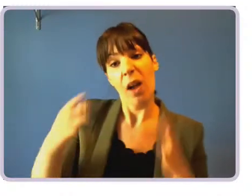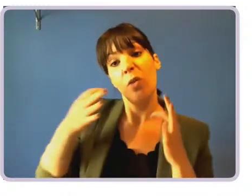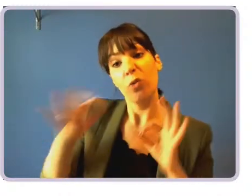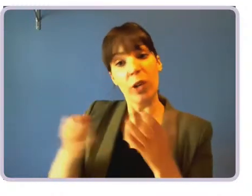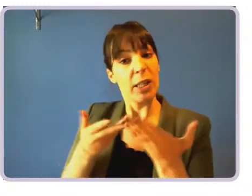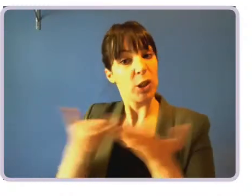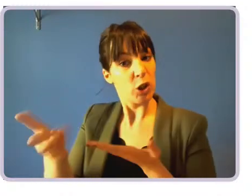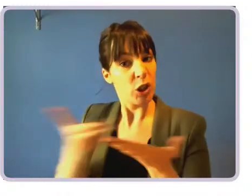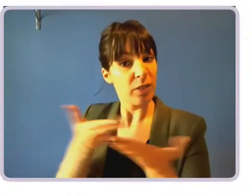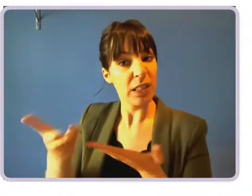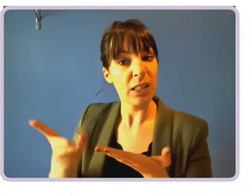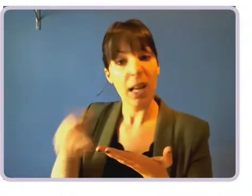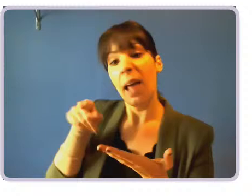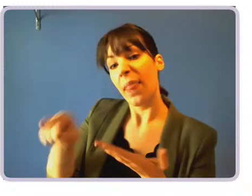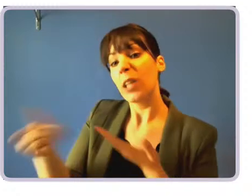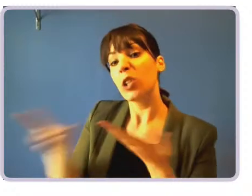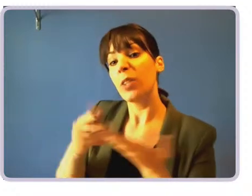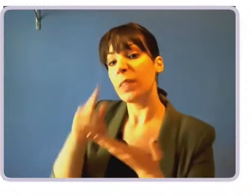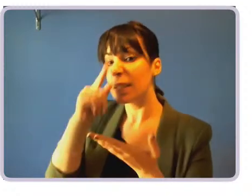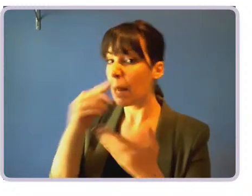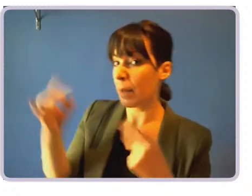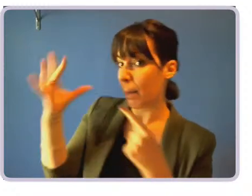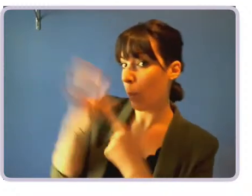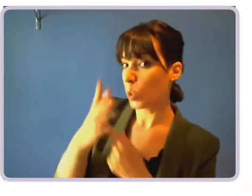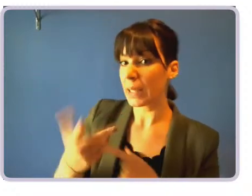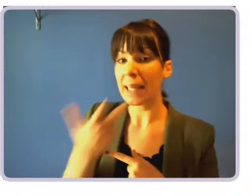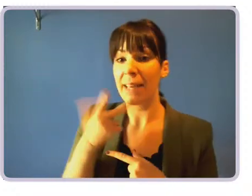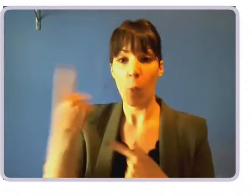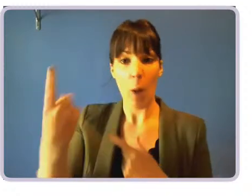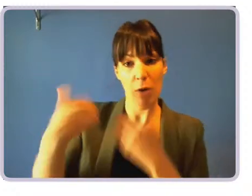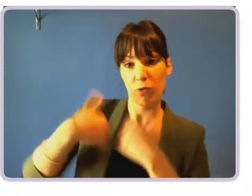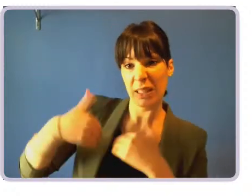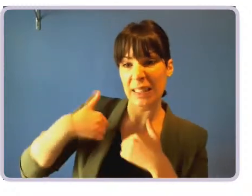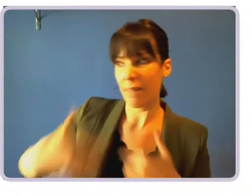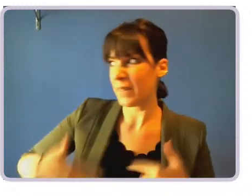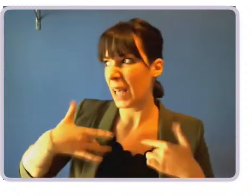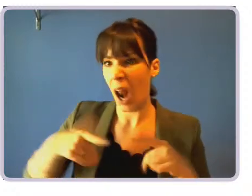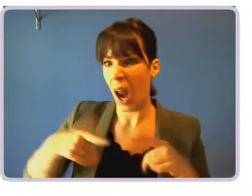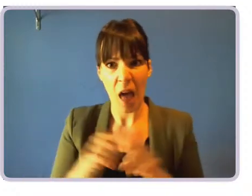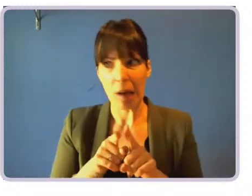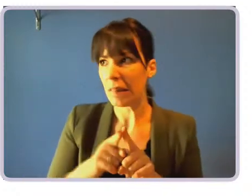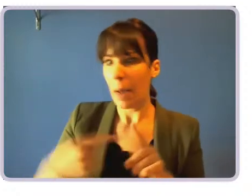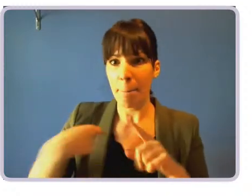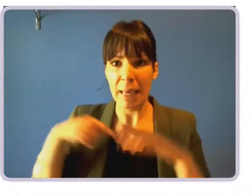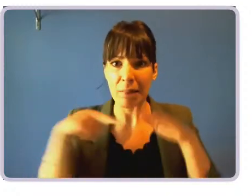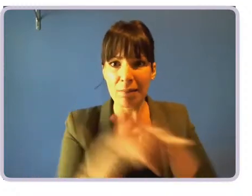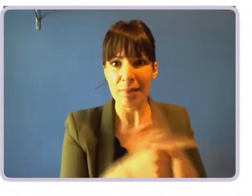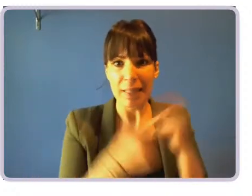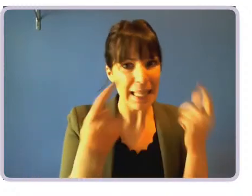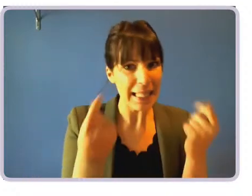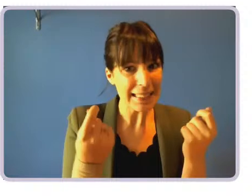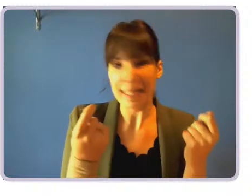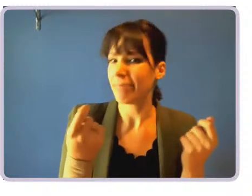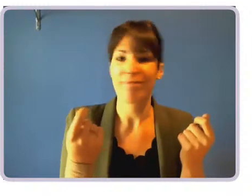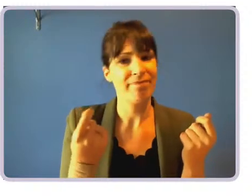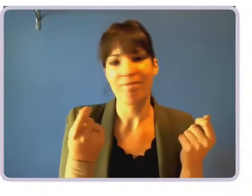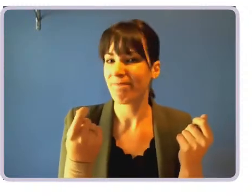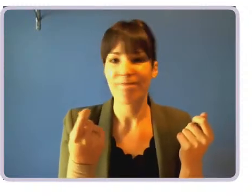may be unable to leave or that there are many challenges and barriers to overcome to enable them to leave their